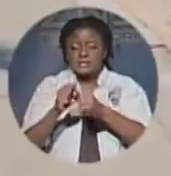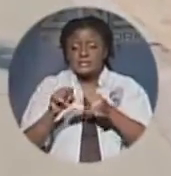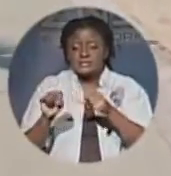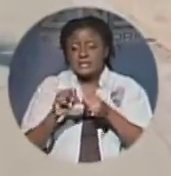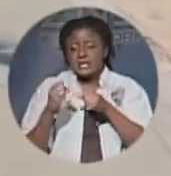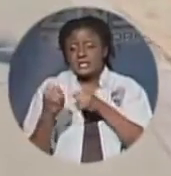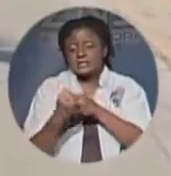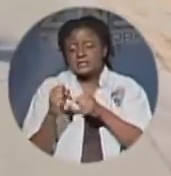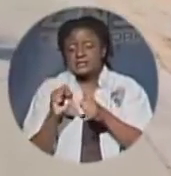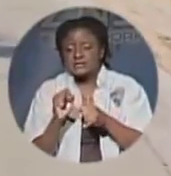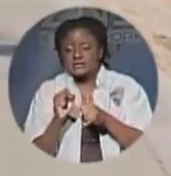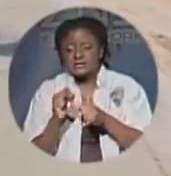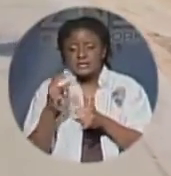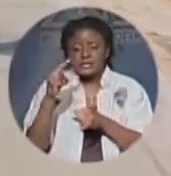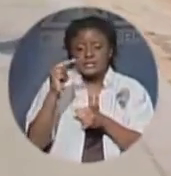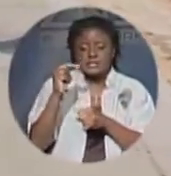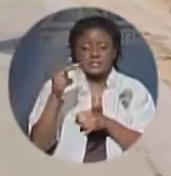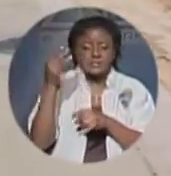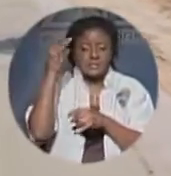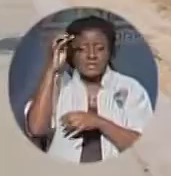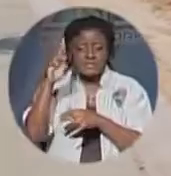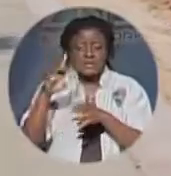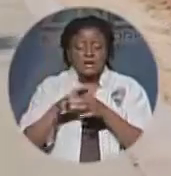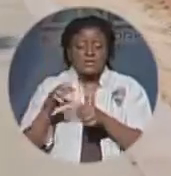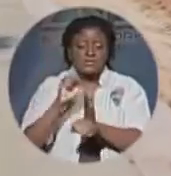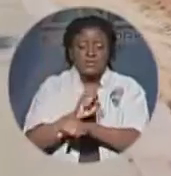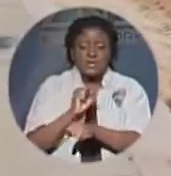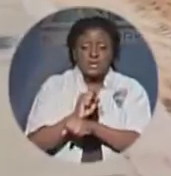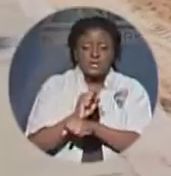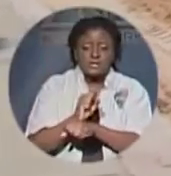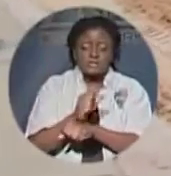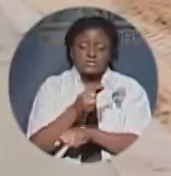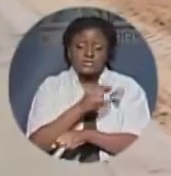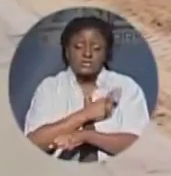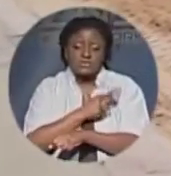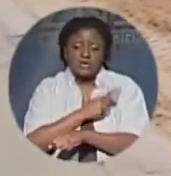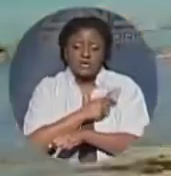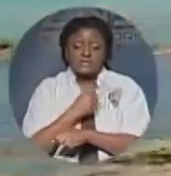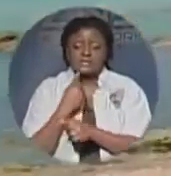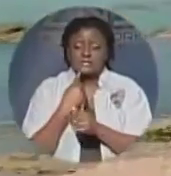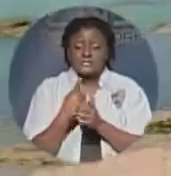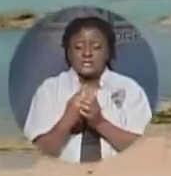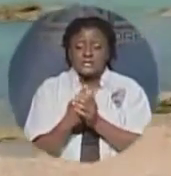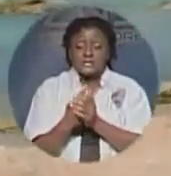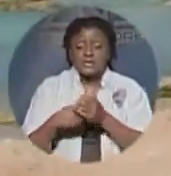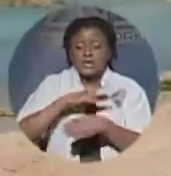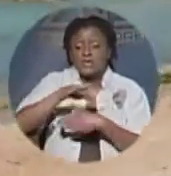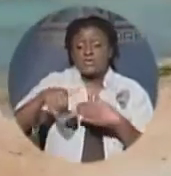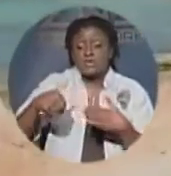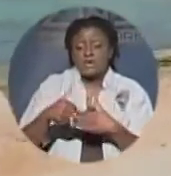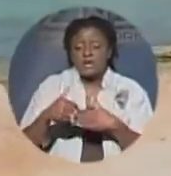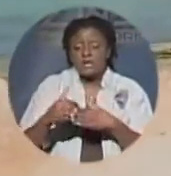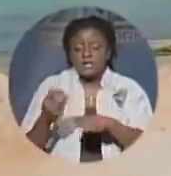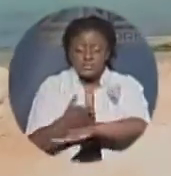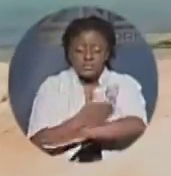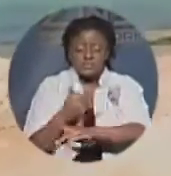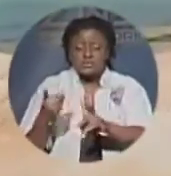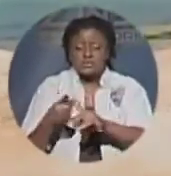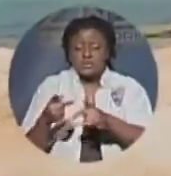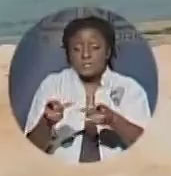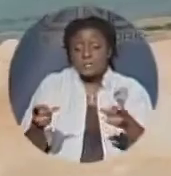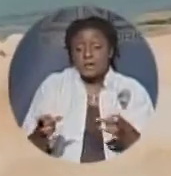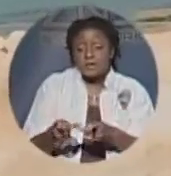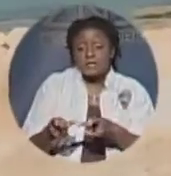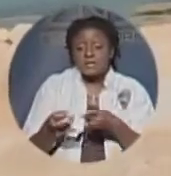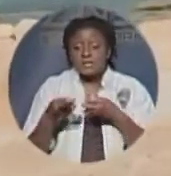Nico Grant says his project is a continuation of the plans laid out for the overall improvements to the public recreation. He says he expects work to be